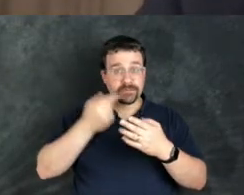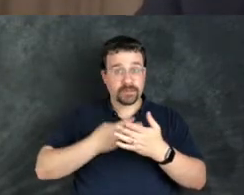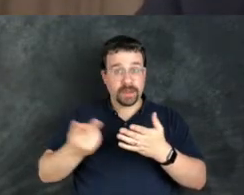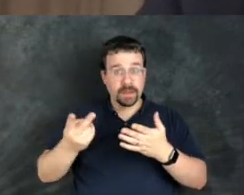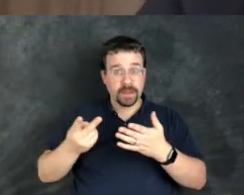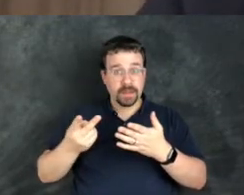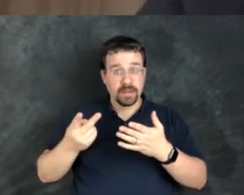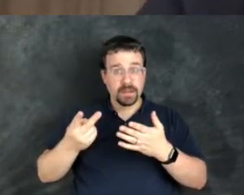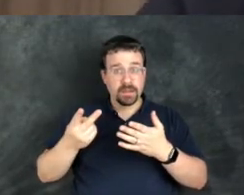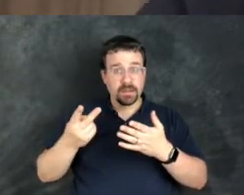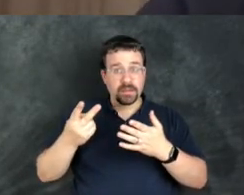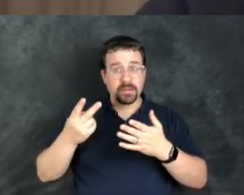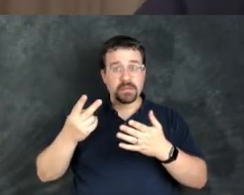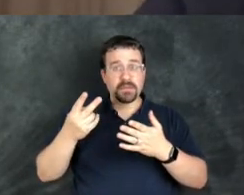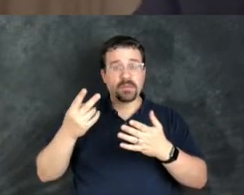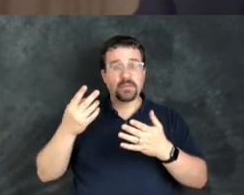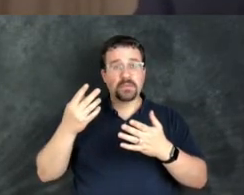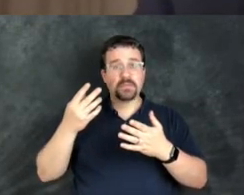does fail,